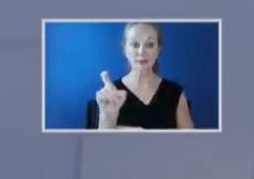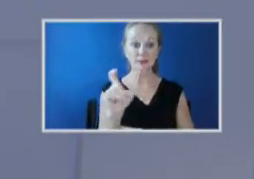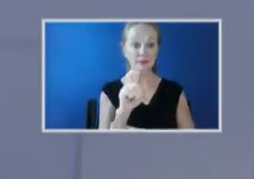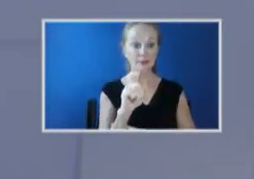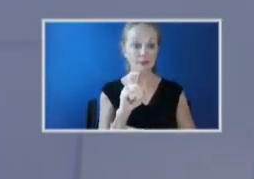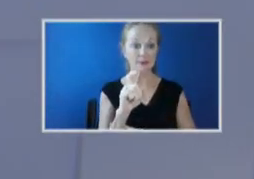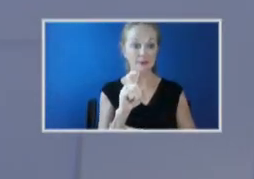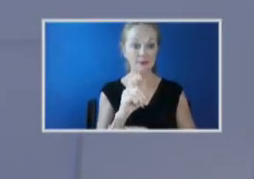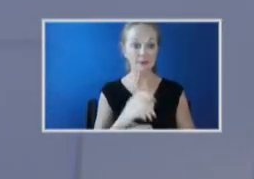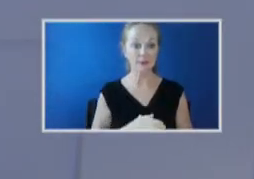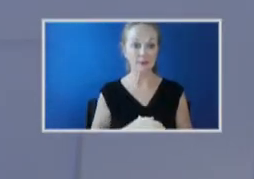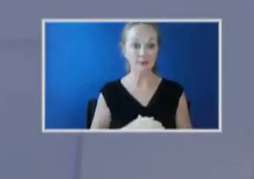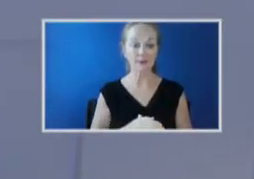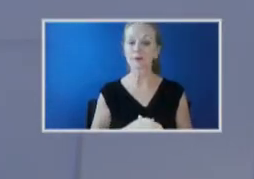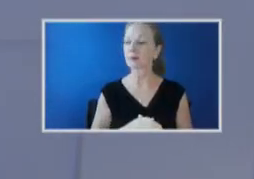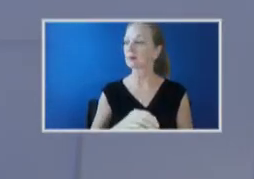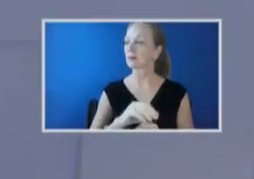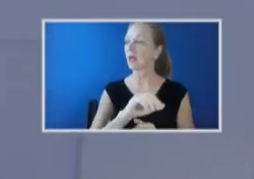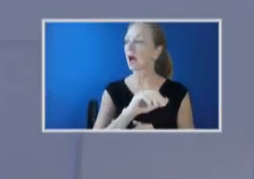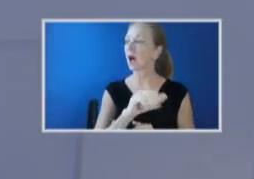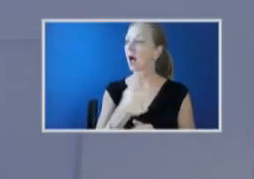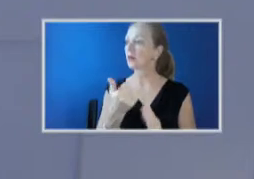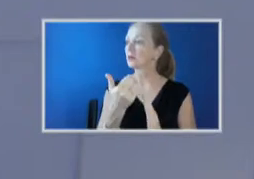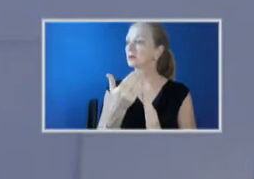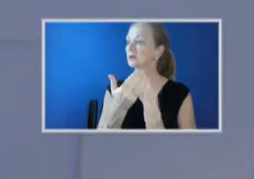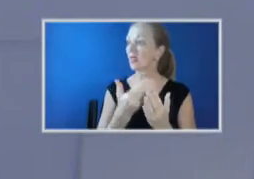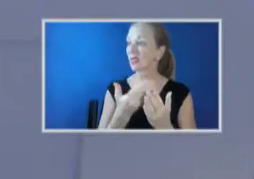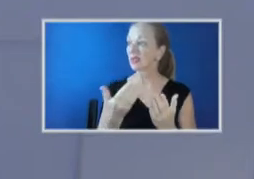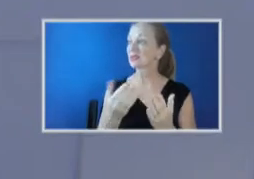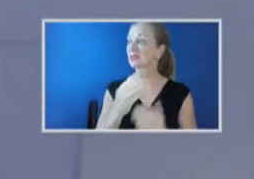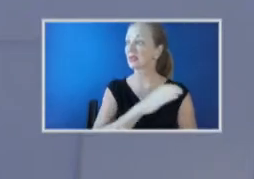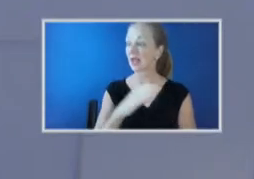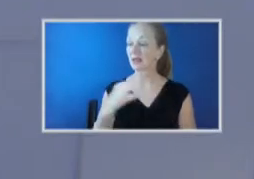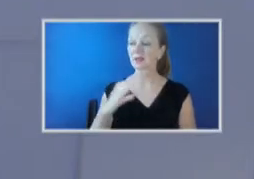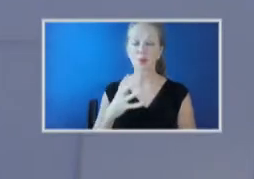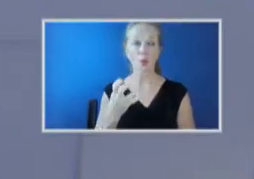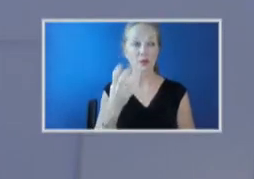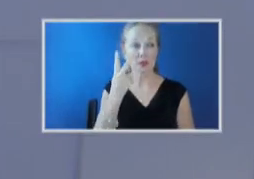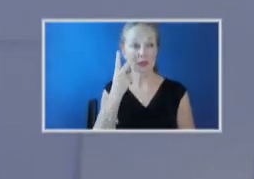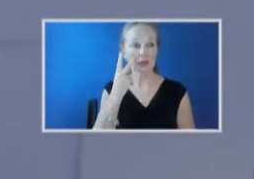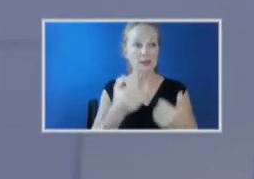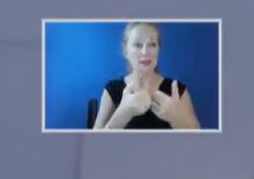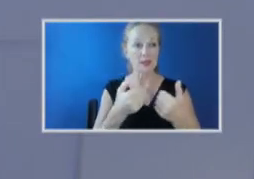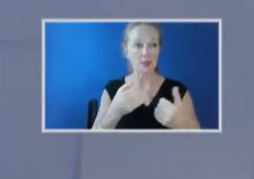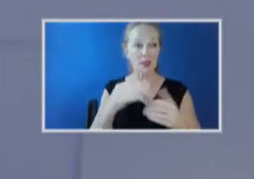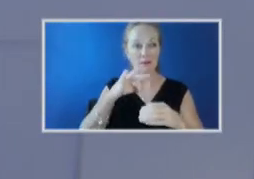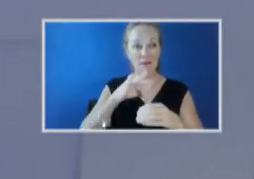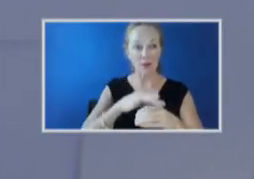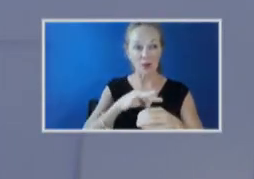All right. Are there any items that council would like to see as a separate vote on the consent agenda?